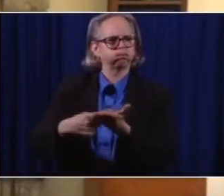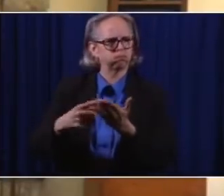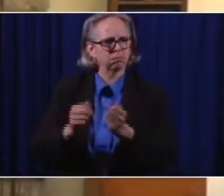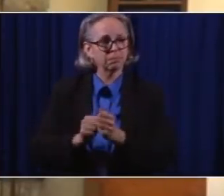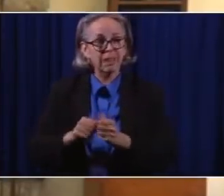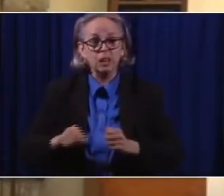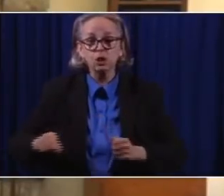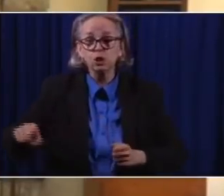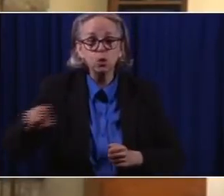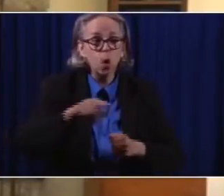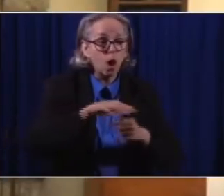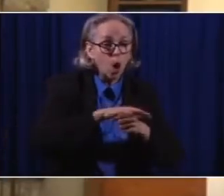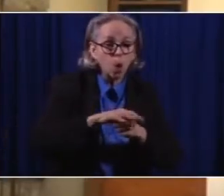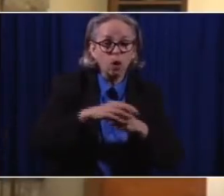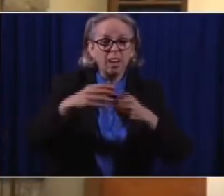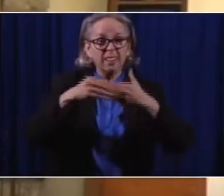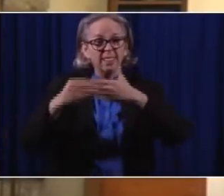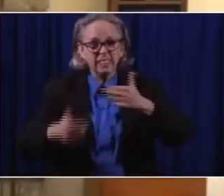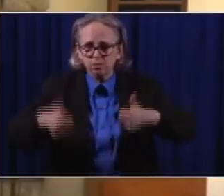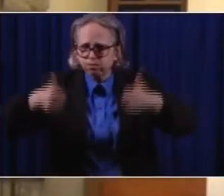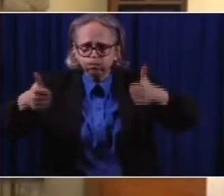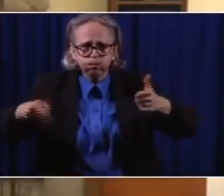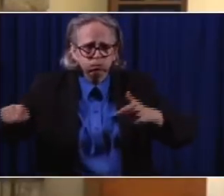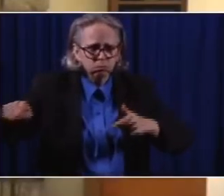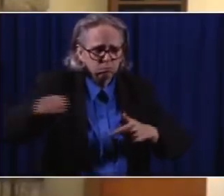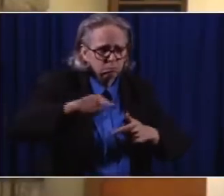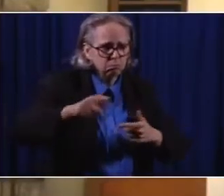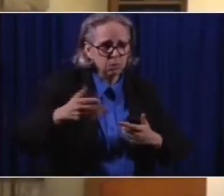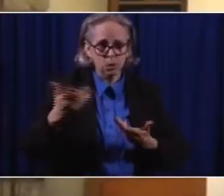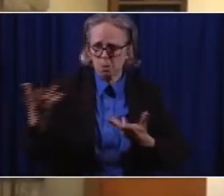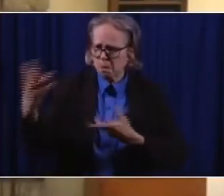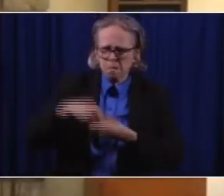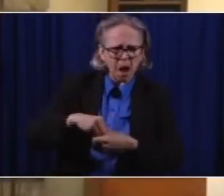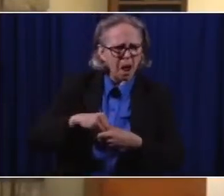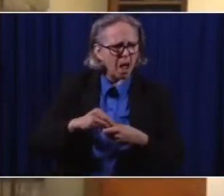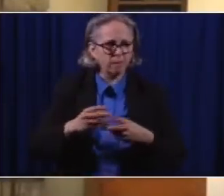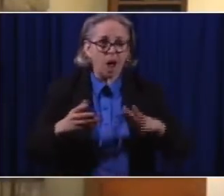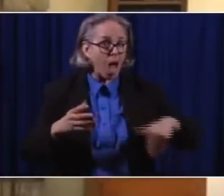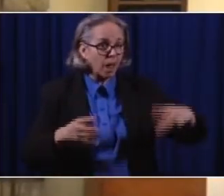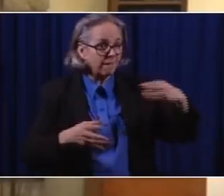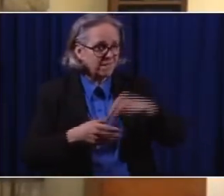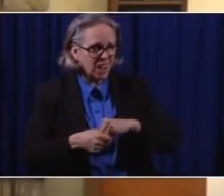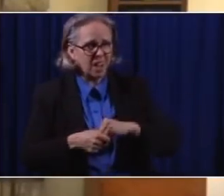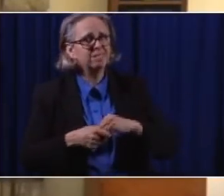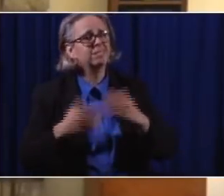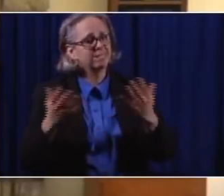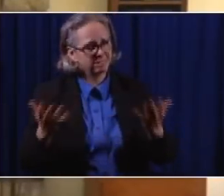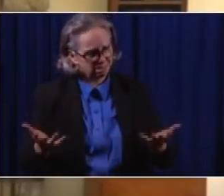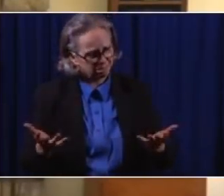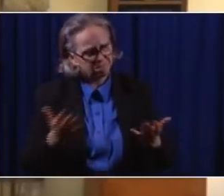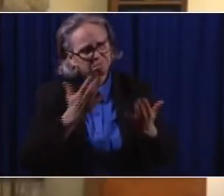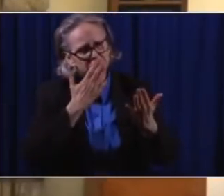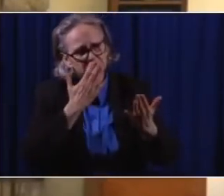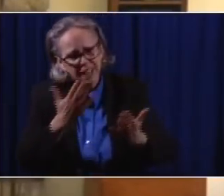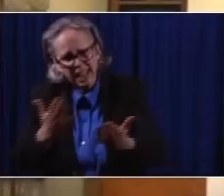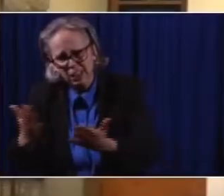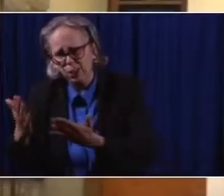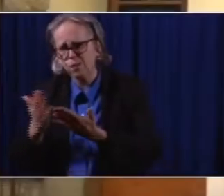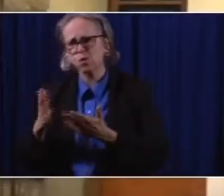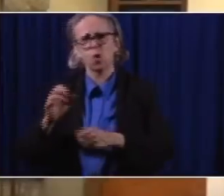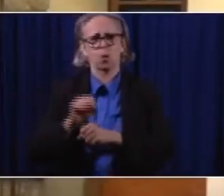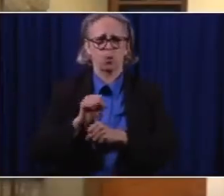we've got you on the Zoom yet, call or not, but we appreciate everything that you're doing, because you're really a